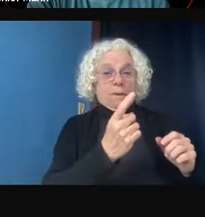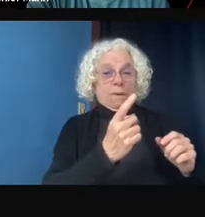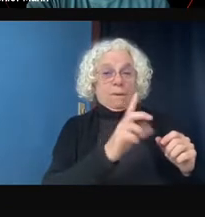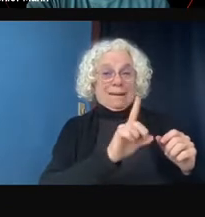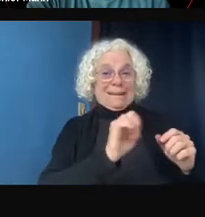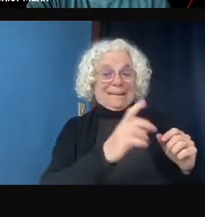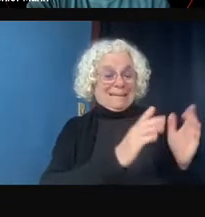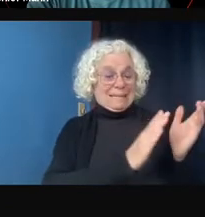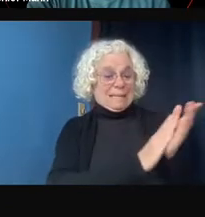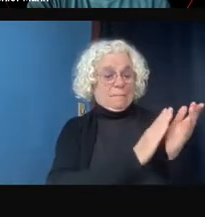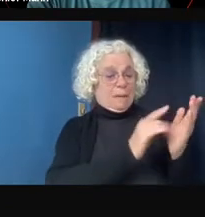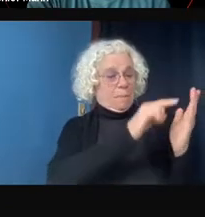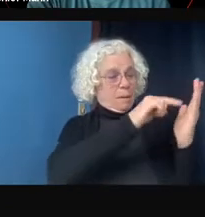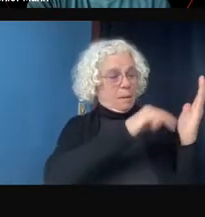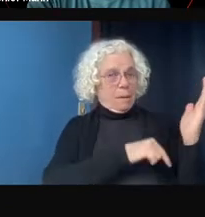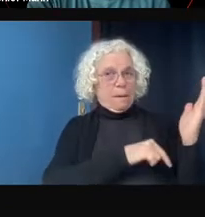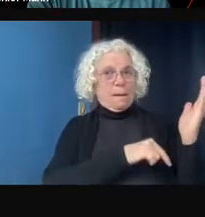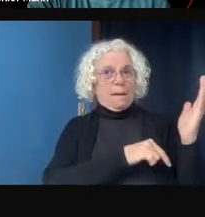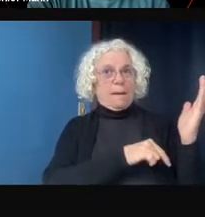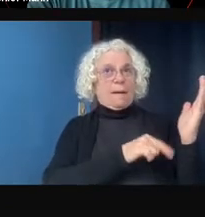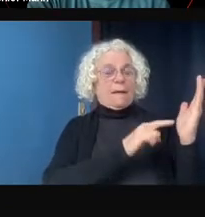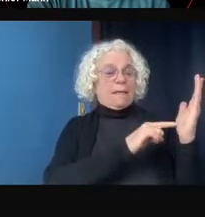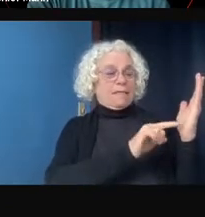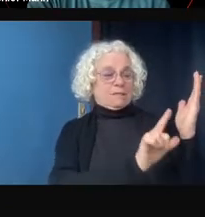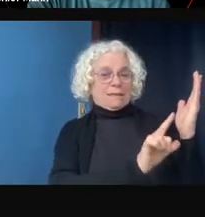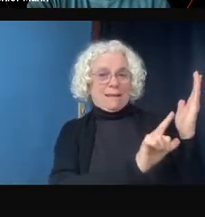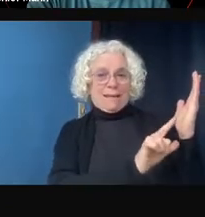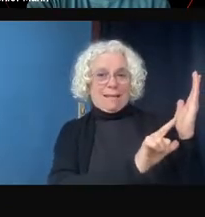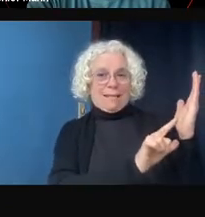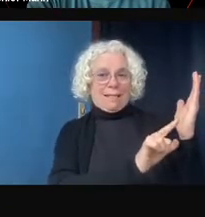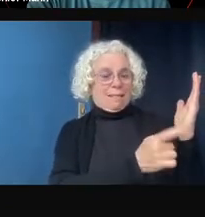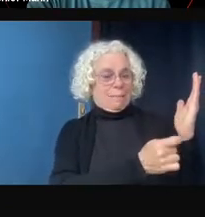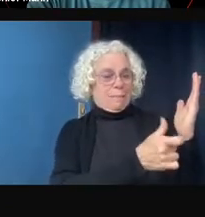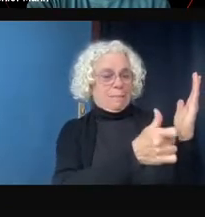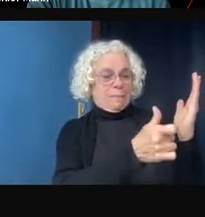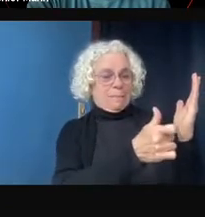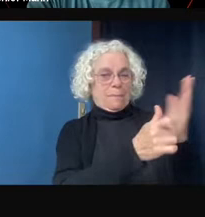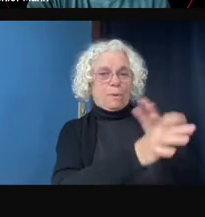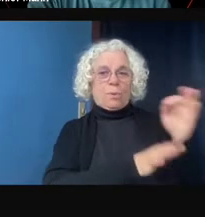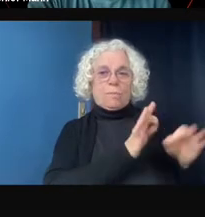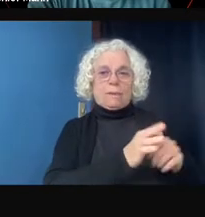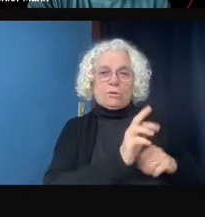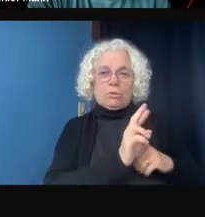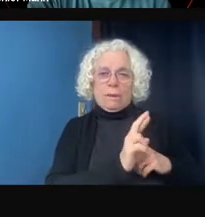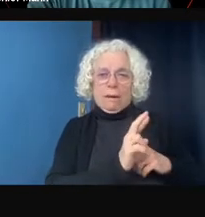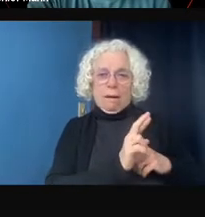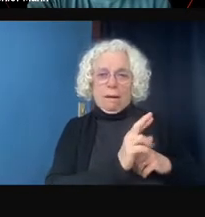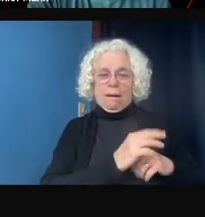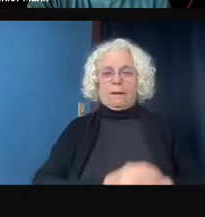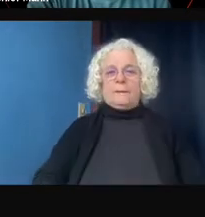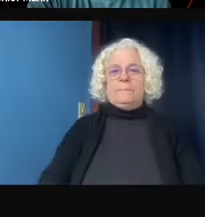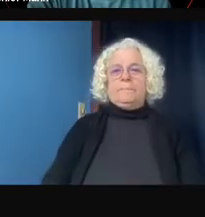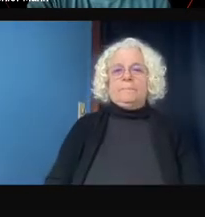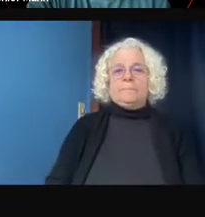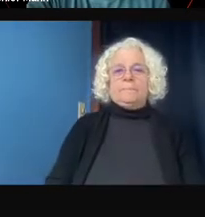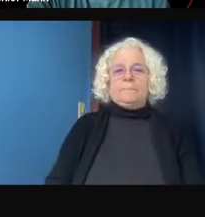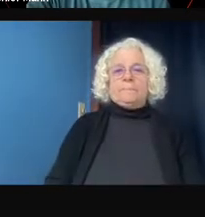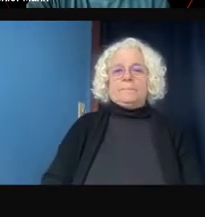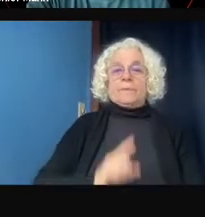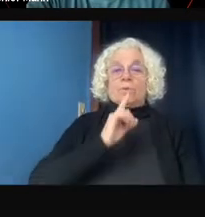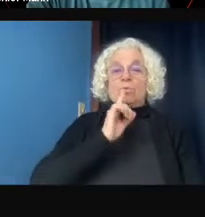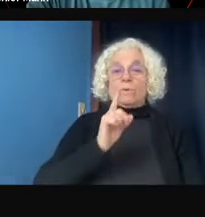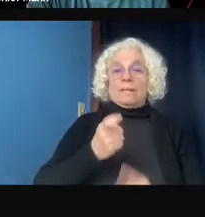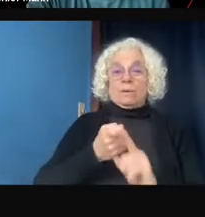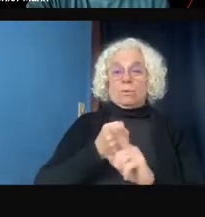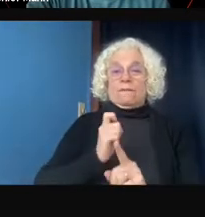the L is erased and replaced with an R. So we really would be from the village